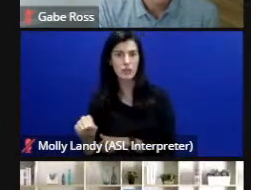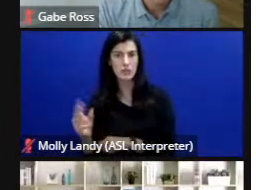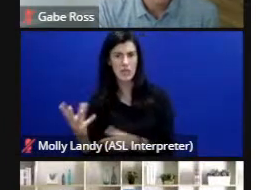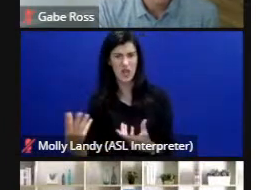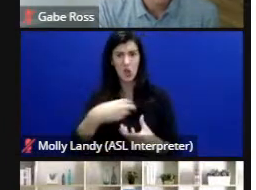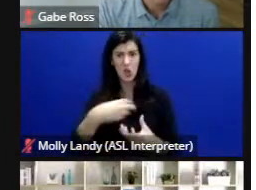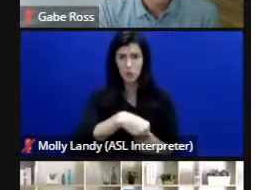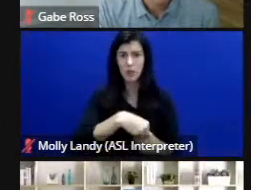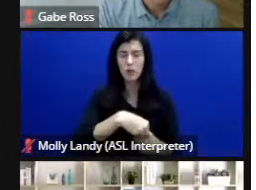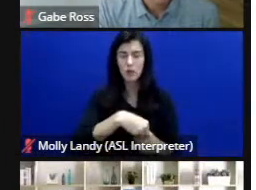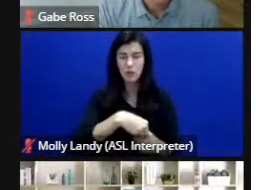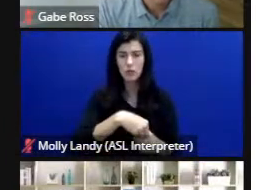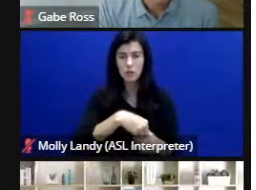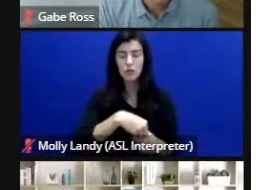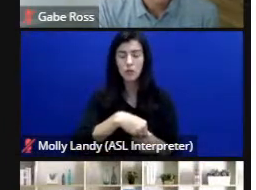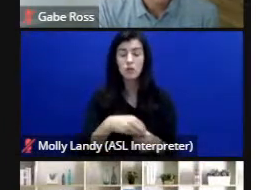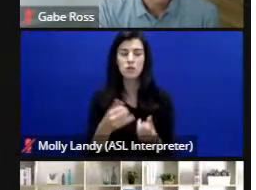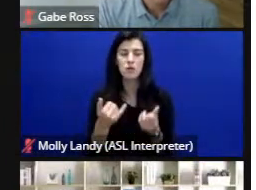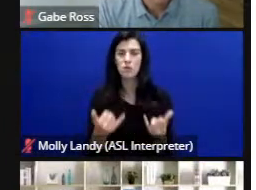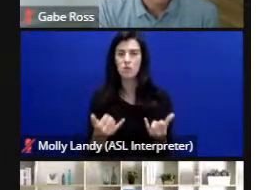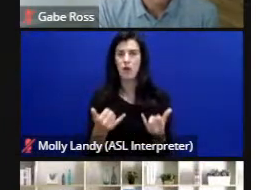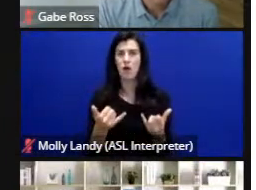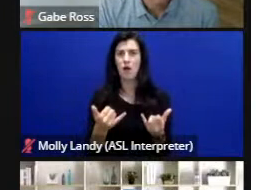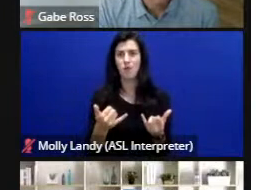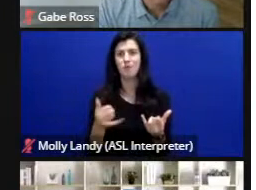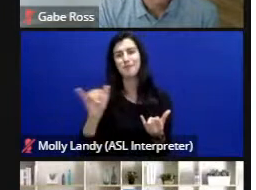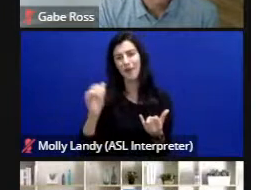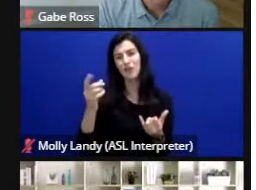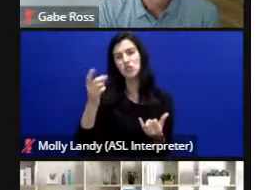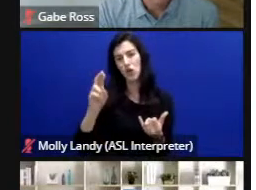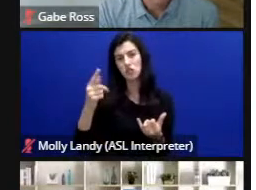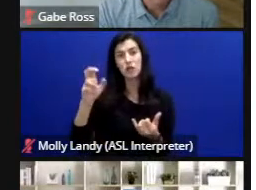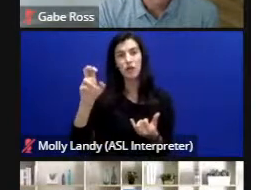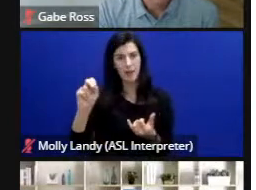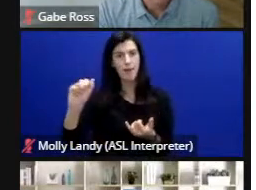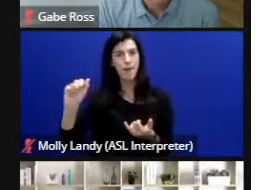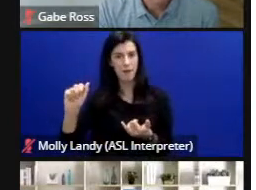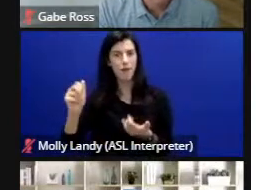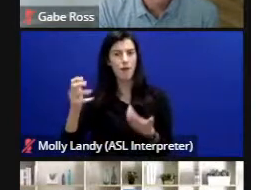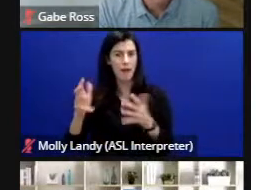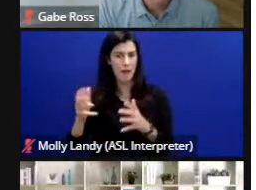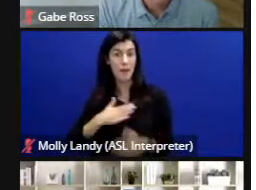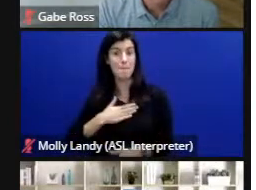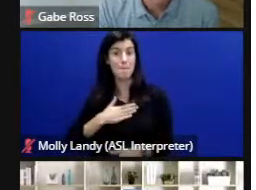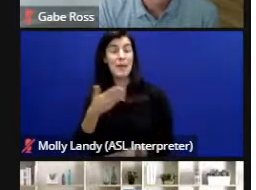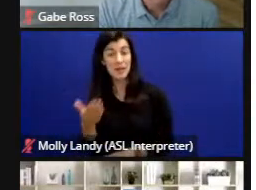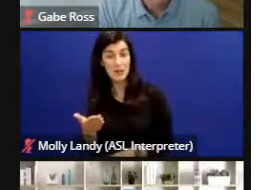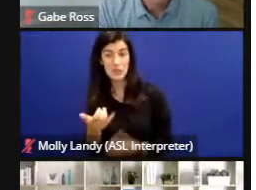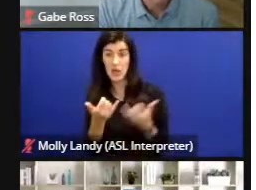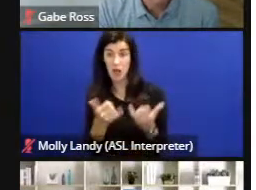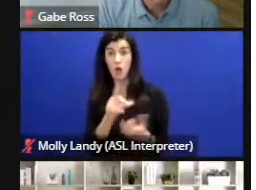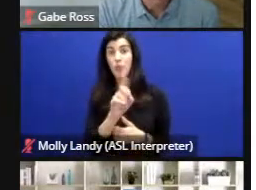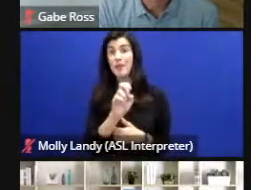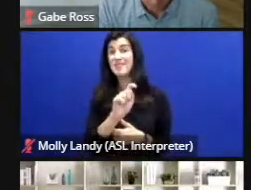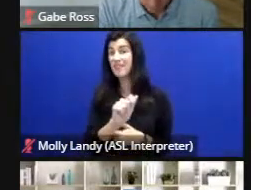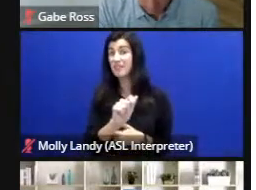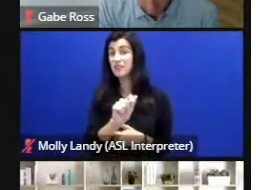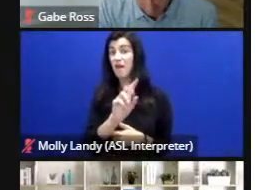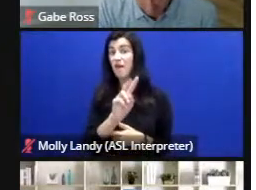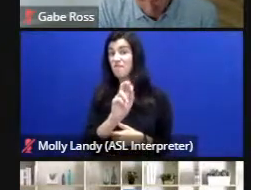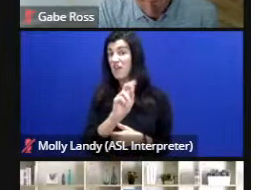included. And now we have, as Dr. Glenna admitted, with the Delta variant,